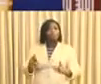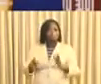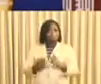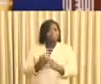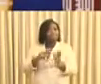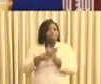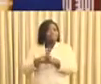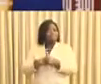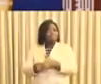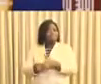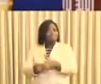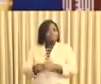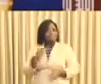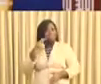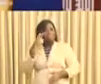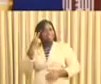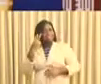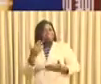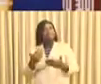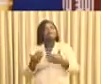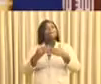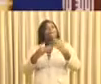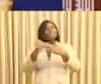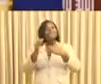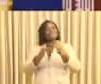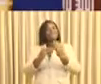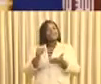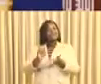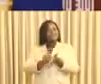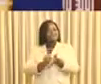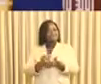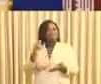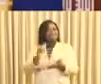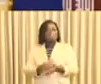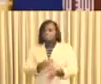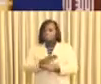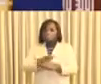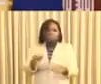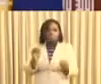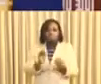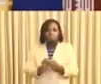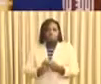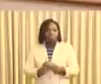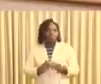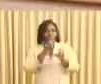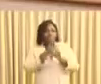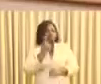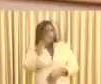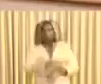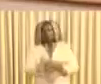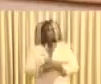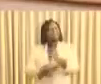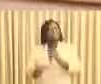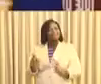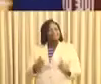economy. Nothing else matters for me. Fellow Ghanaians, we must now begin to lift